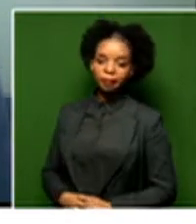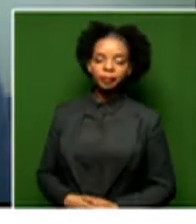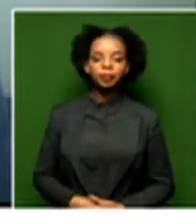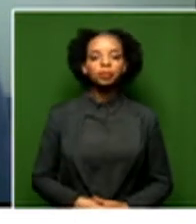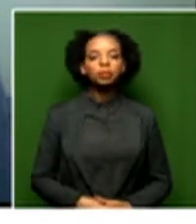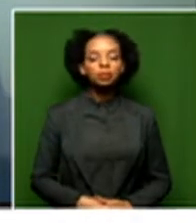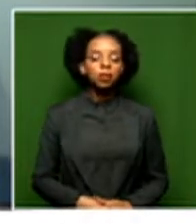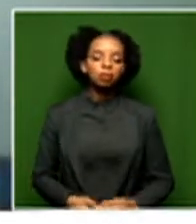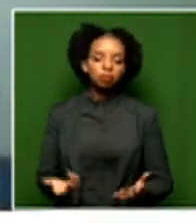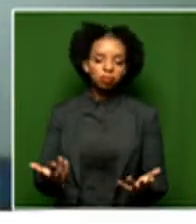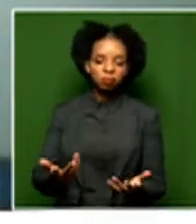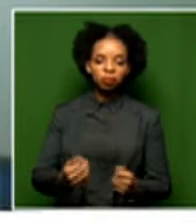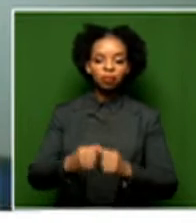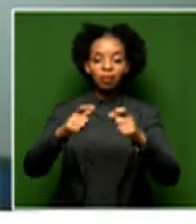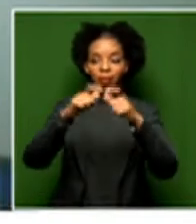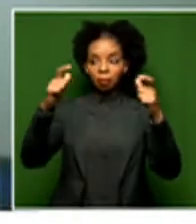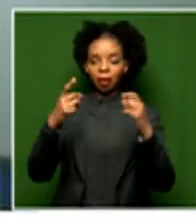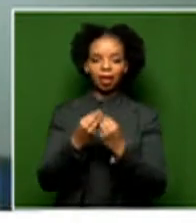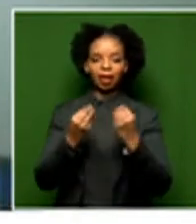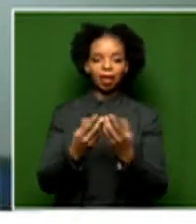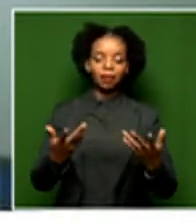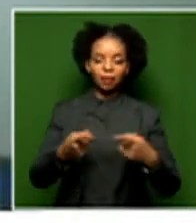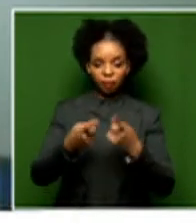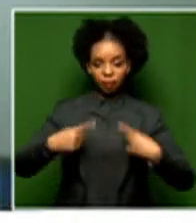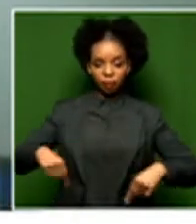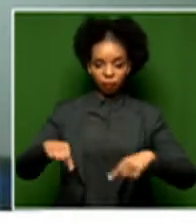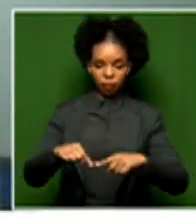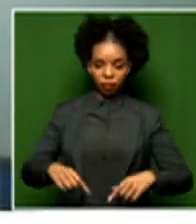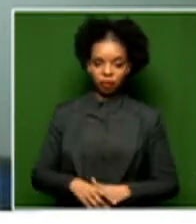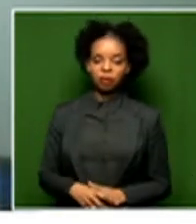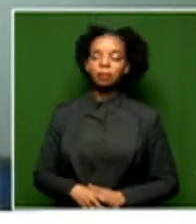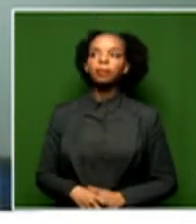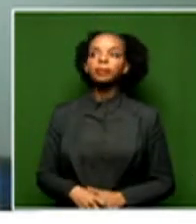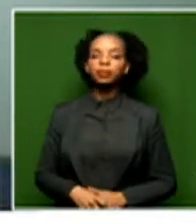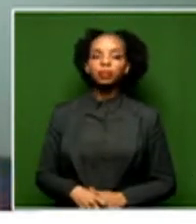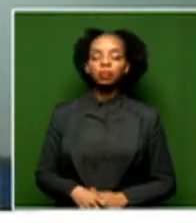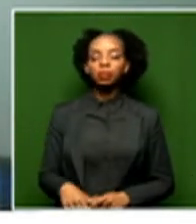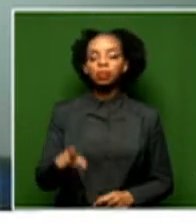So the biggest hurdle for us, which has been around